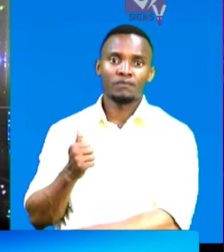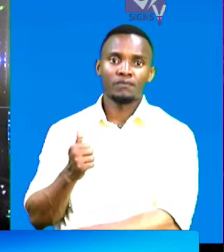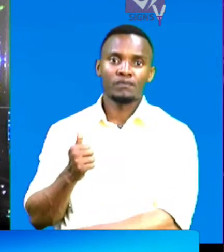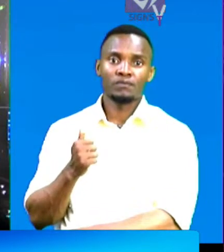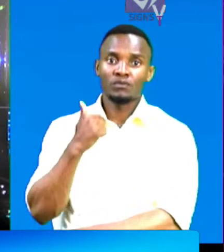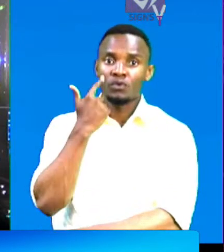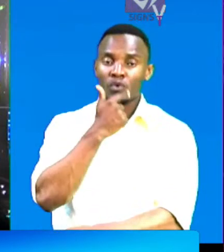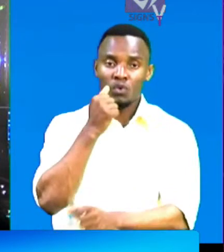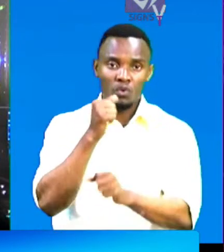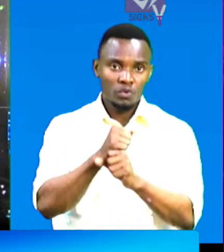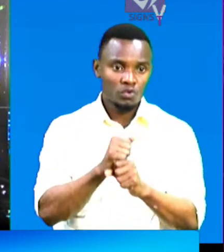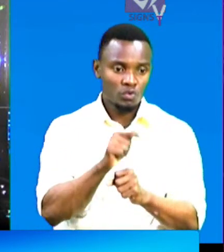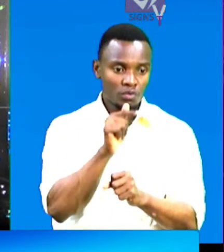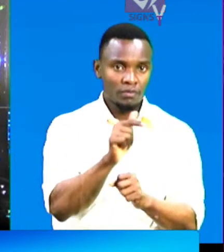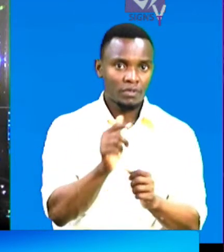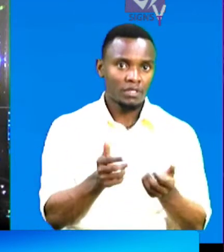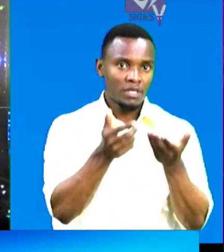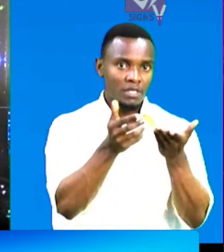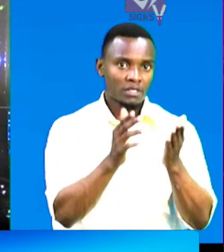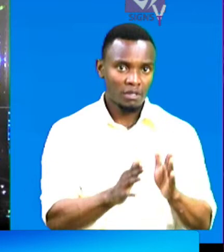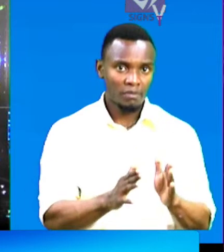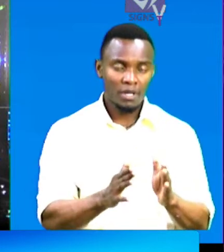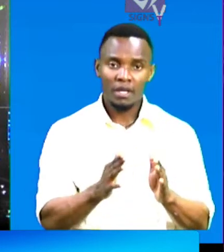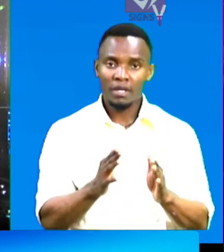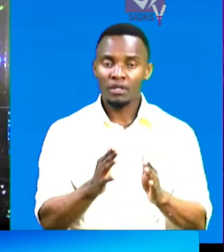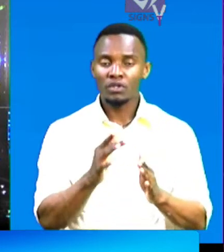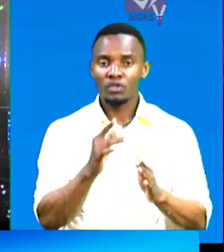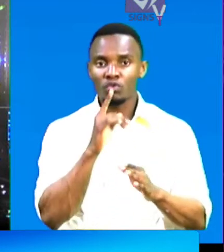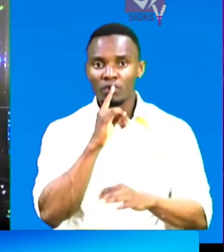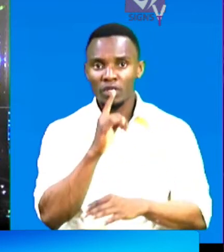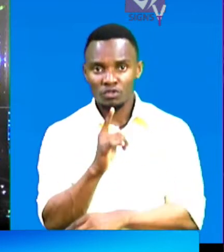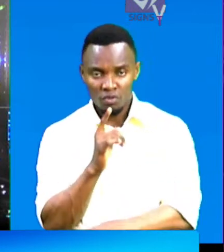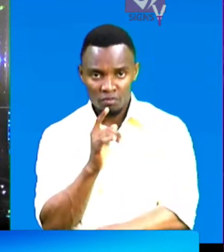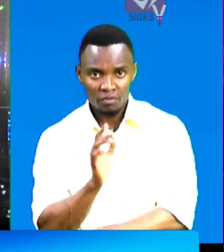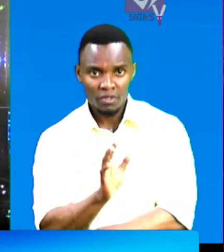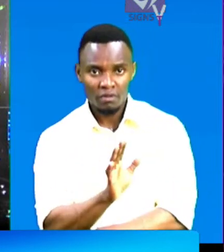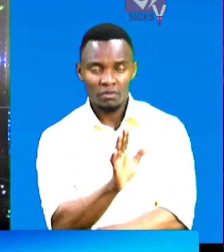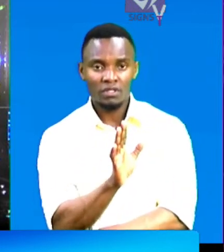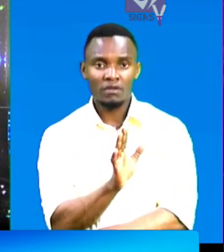done by the supplier to make sure they